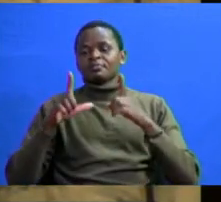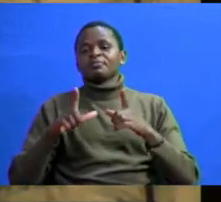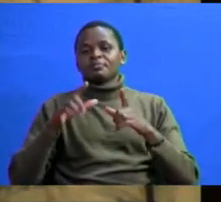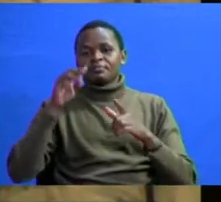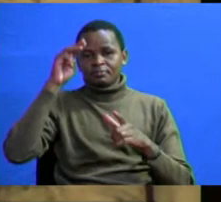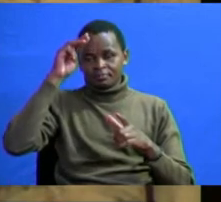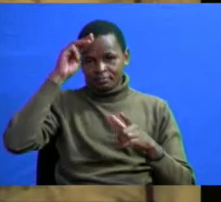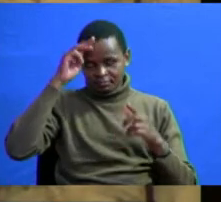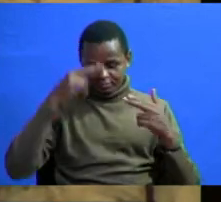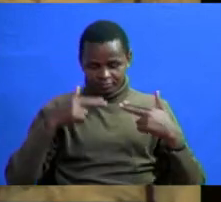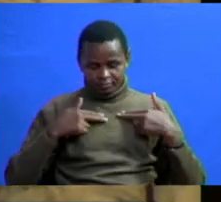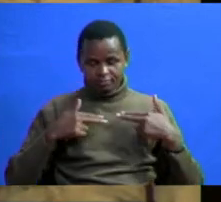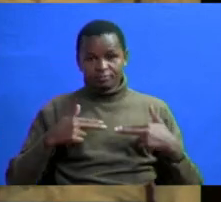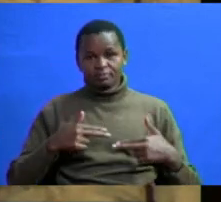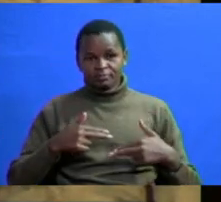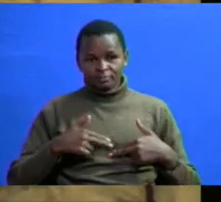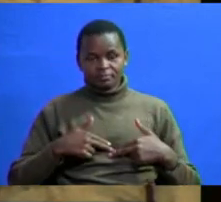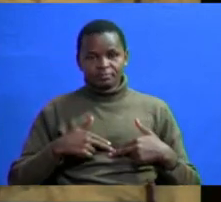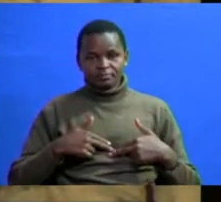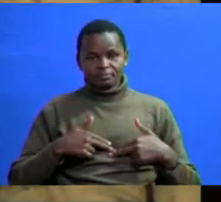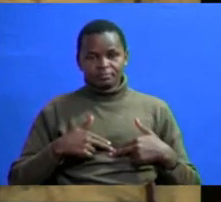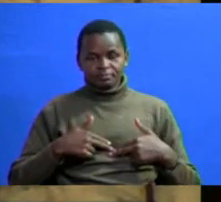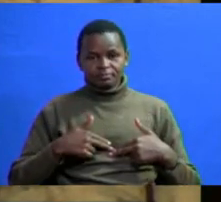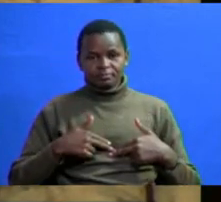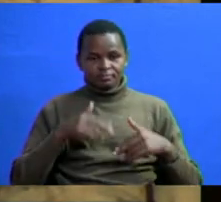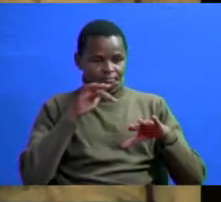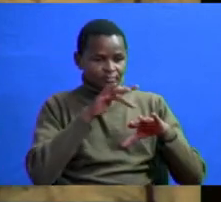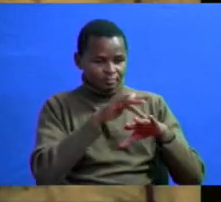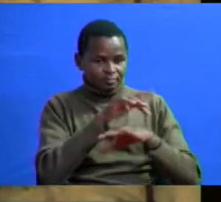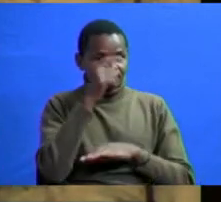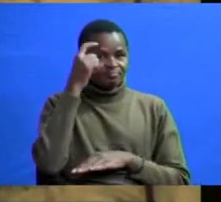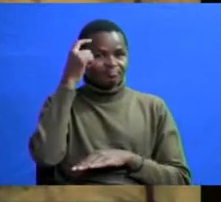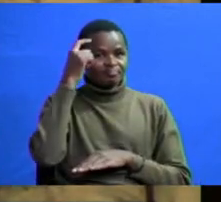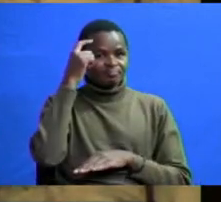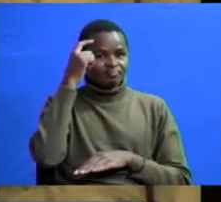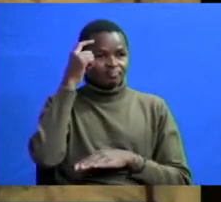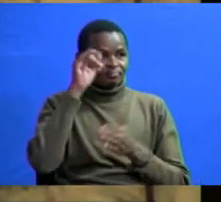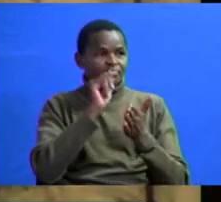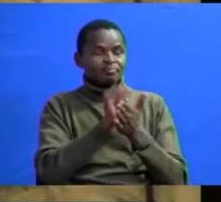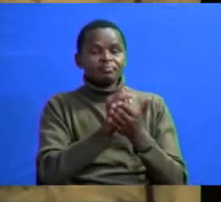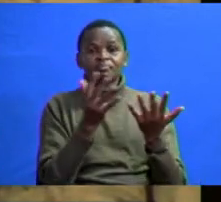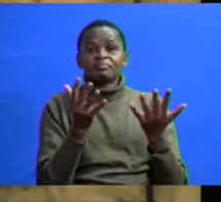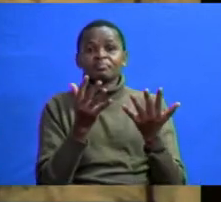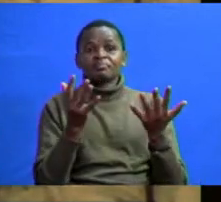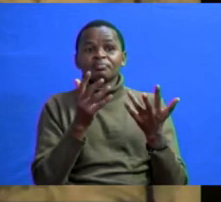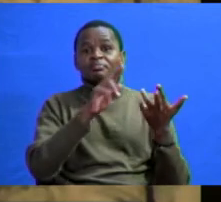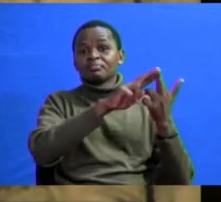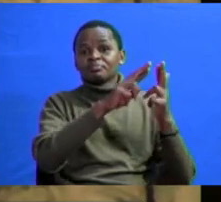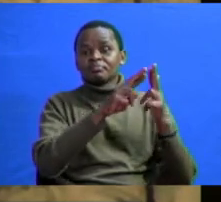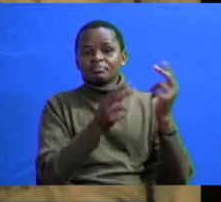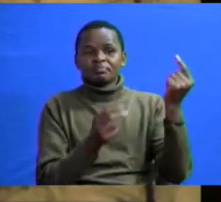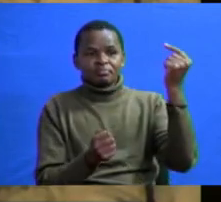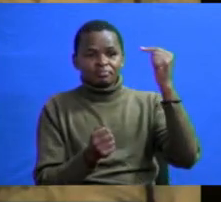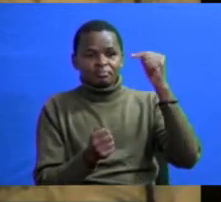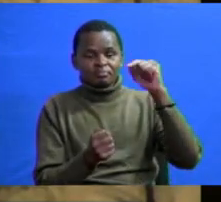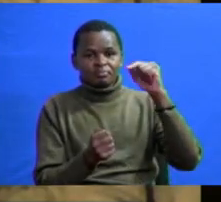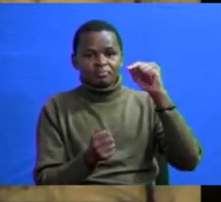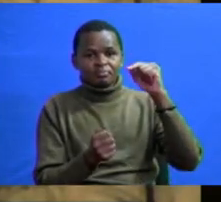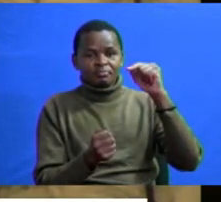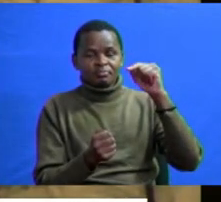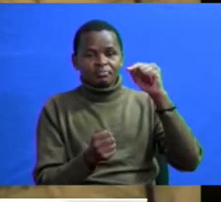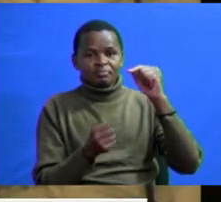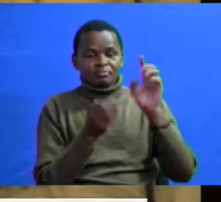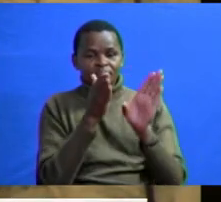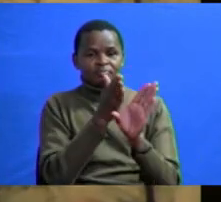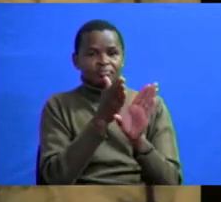also tackles the mind. So that is where the correlation comes in, that psychology talks